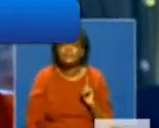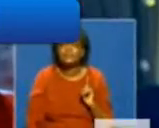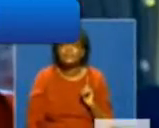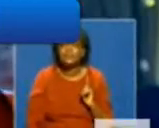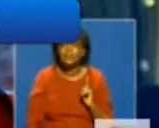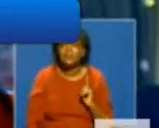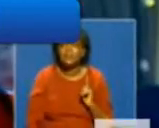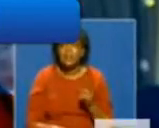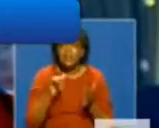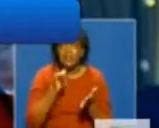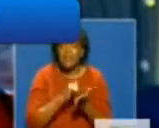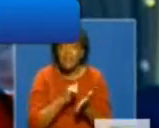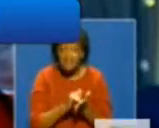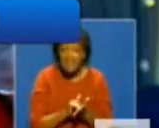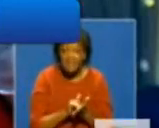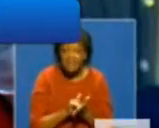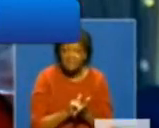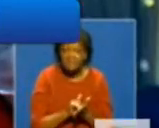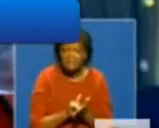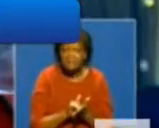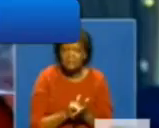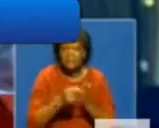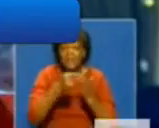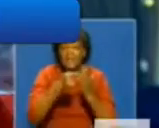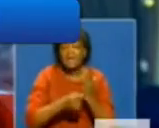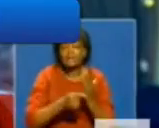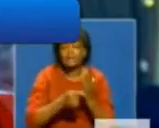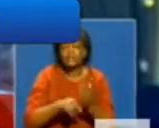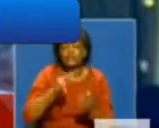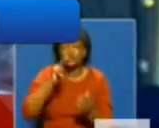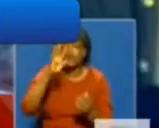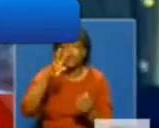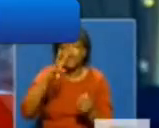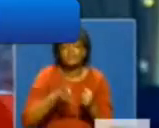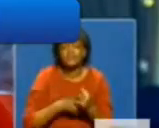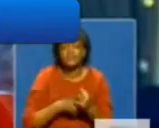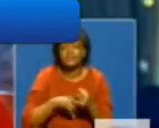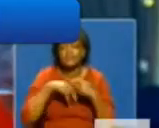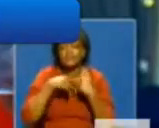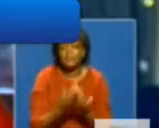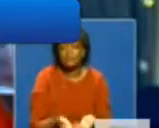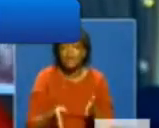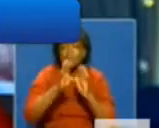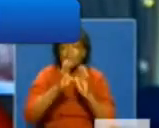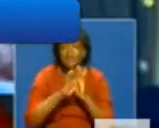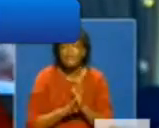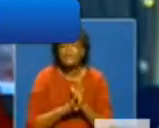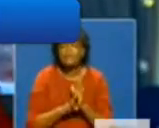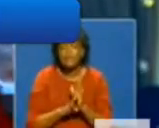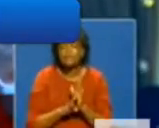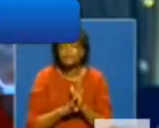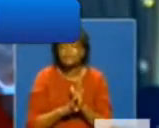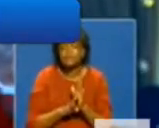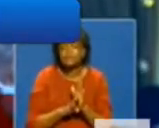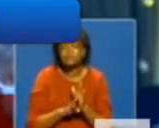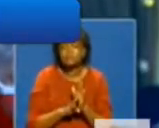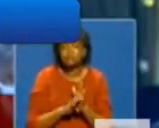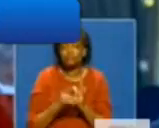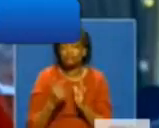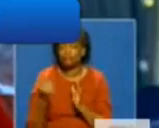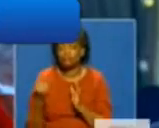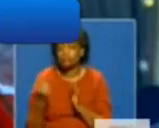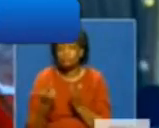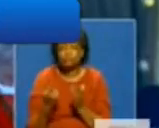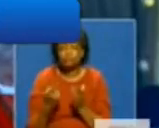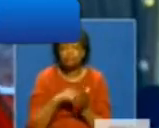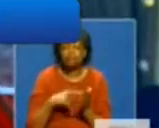that the entirety of Article 257 in terms of the bill deals in the singular. And my lords will